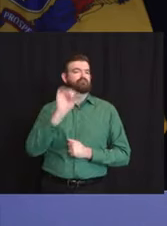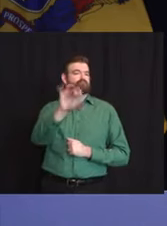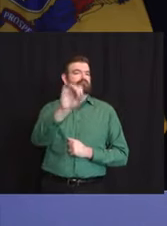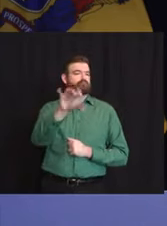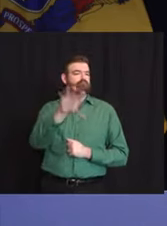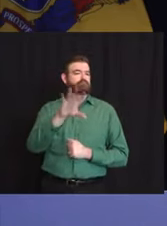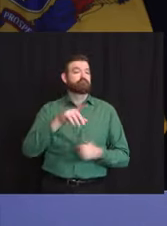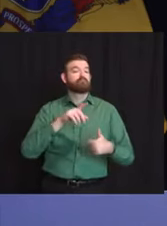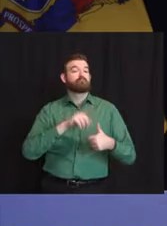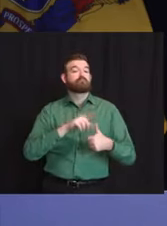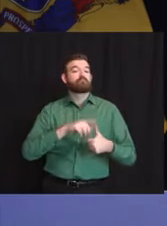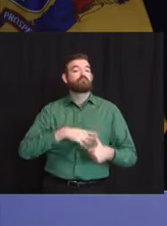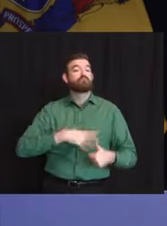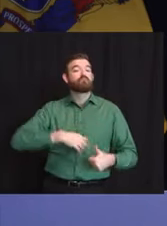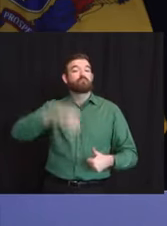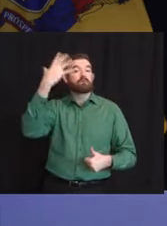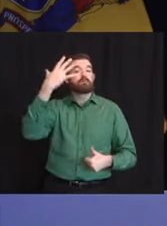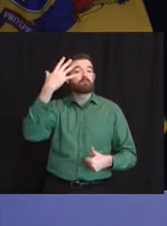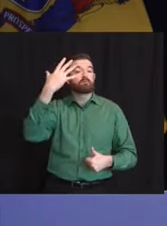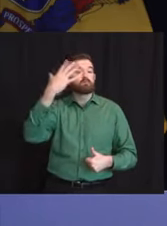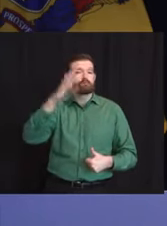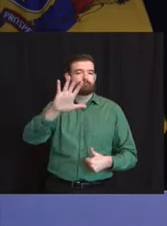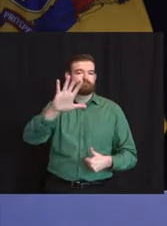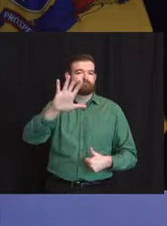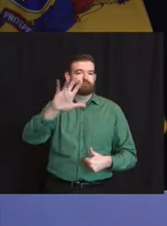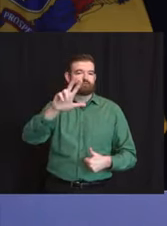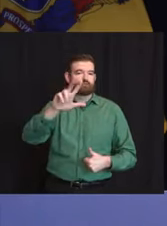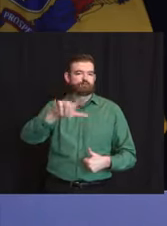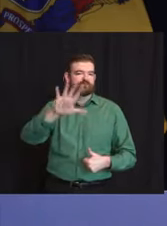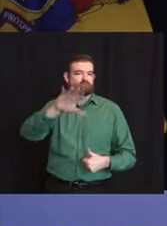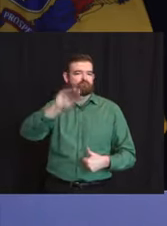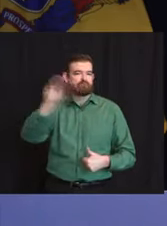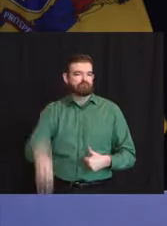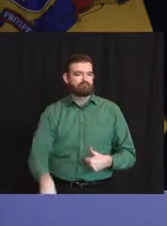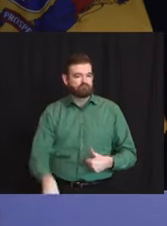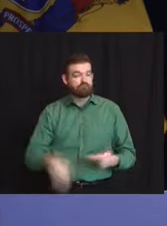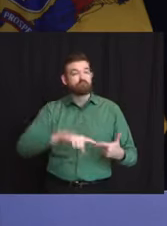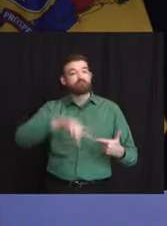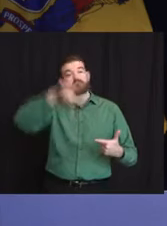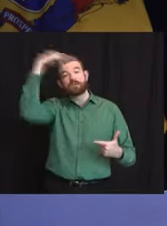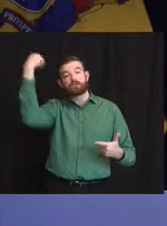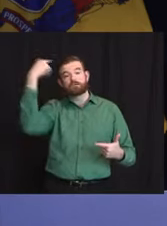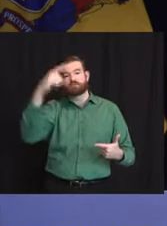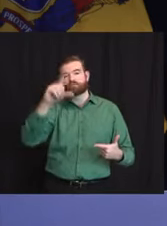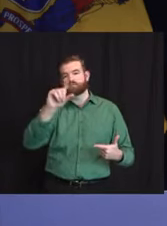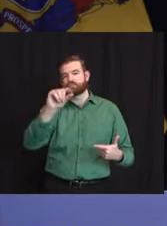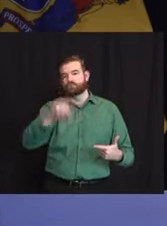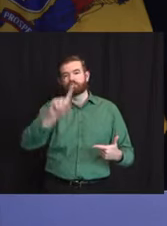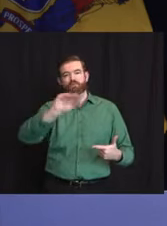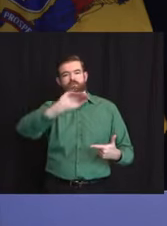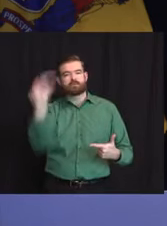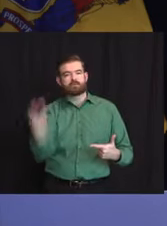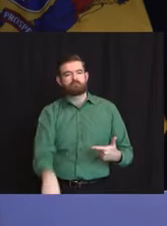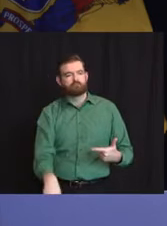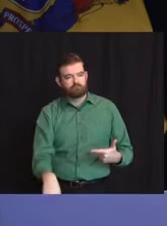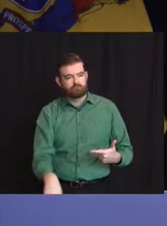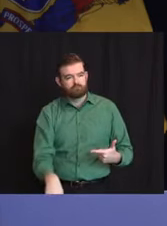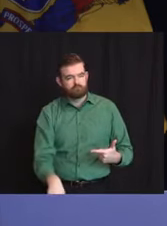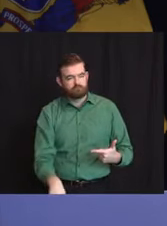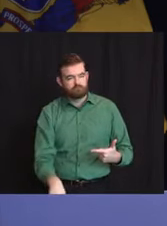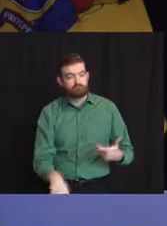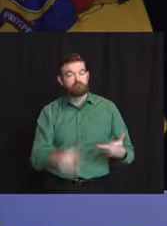white, 53.5%, black, 20.1%, that is slightly down,